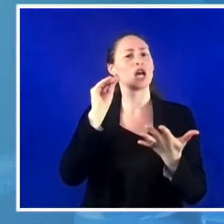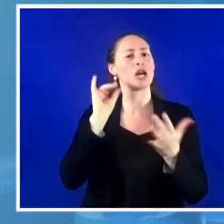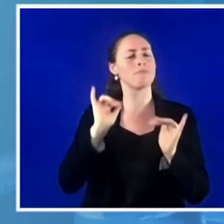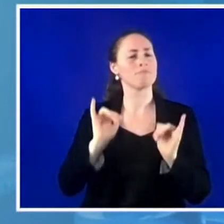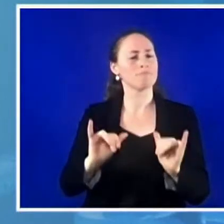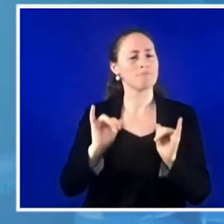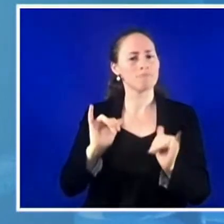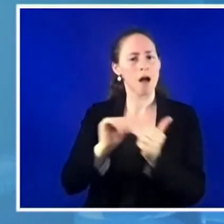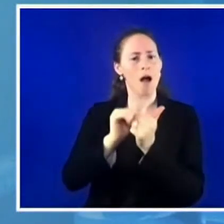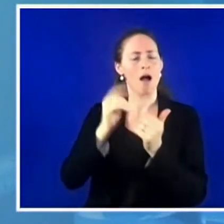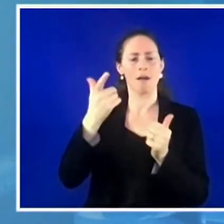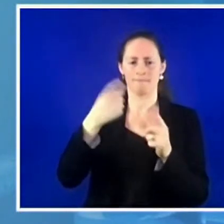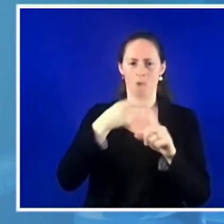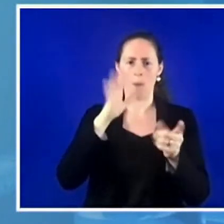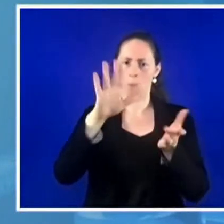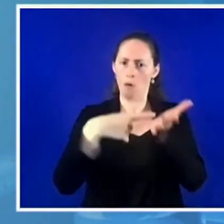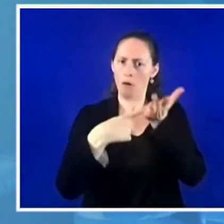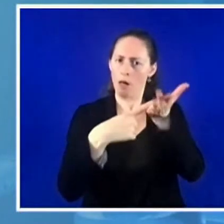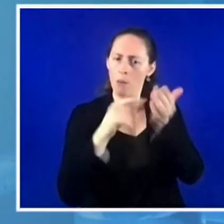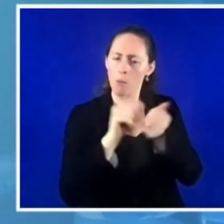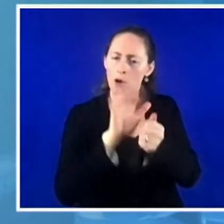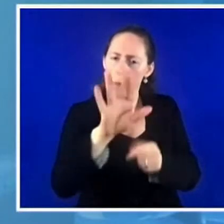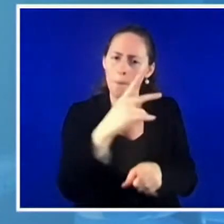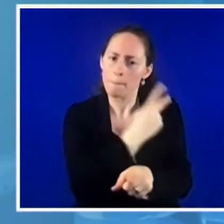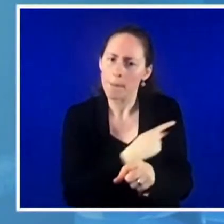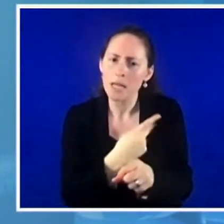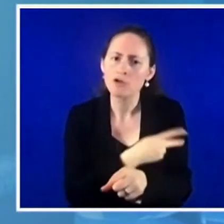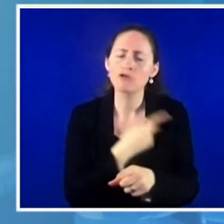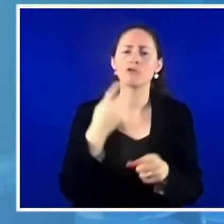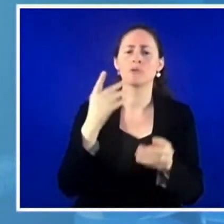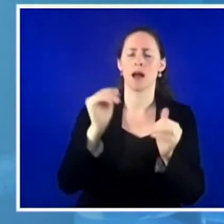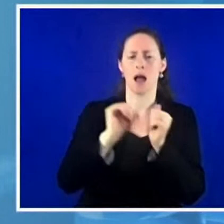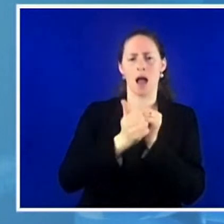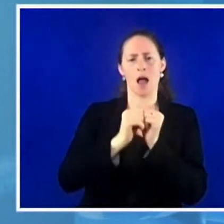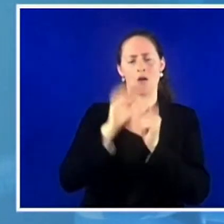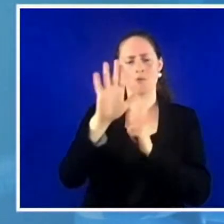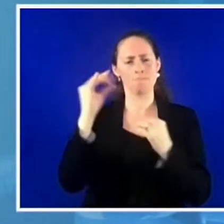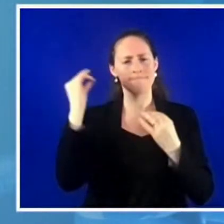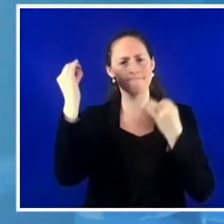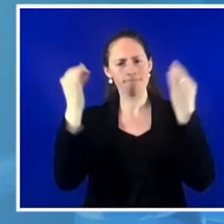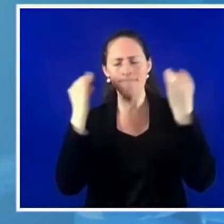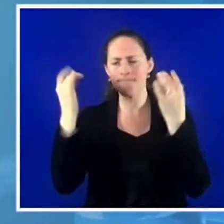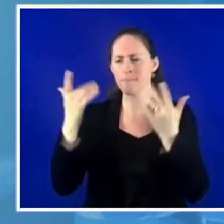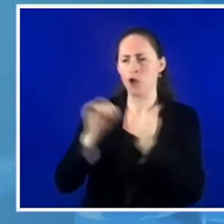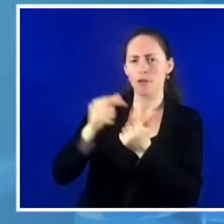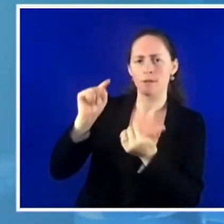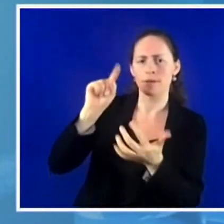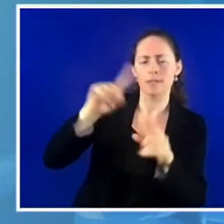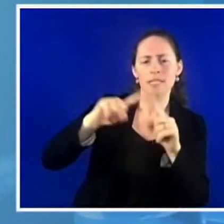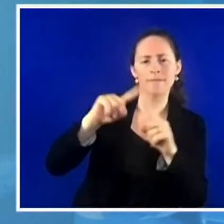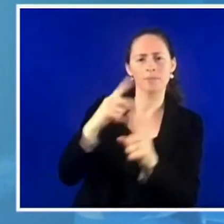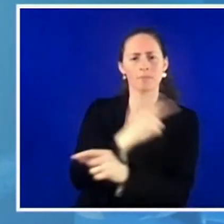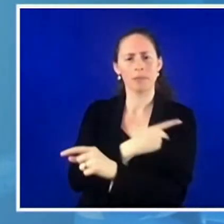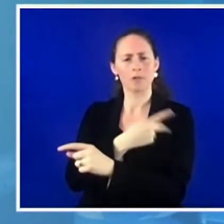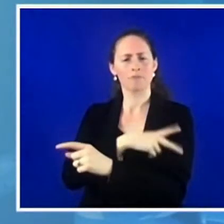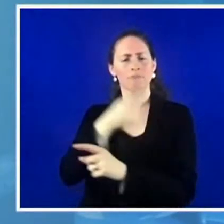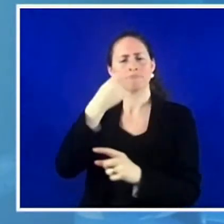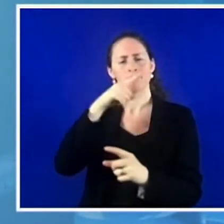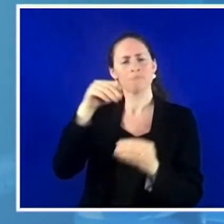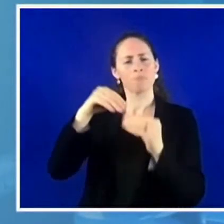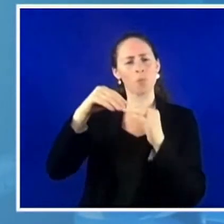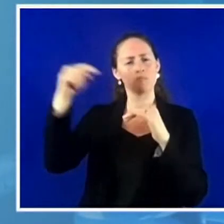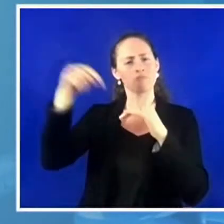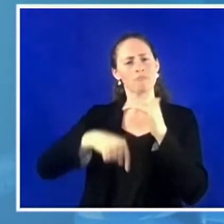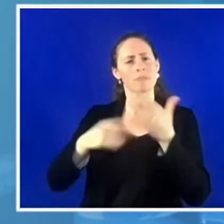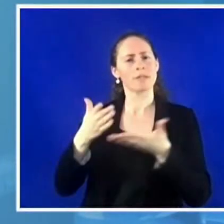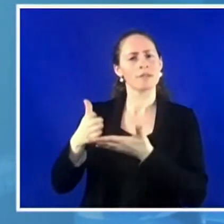your efforts to reach out to your panel of patients. Tell us what that experience has been like and what have you learned that you think would be helpful to